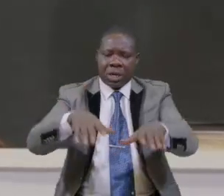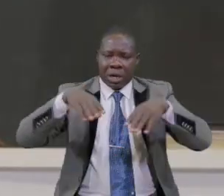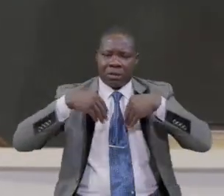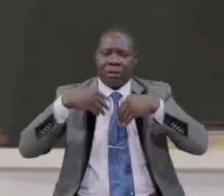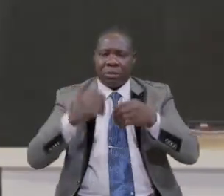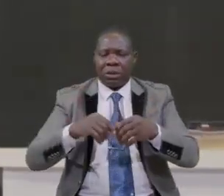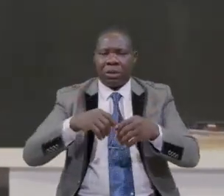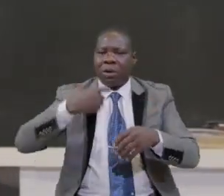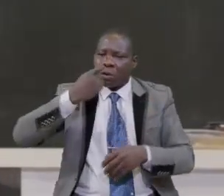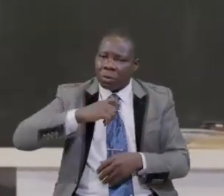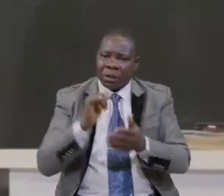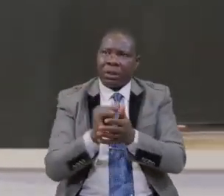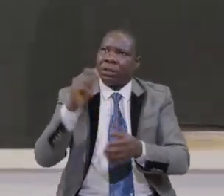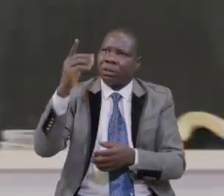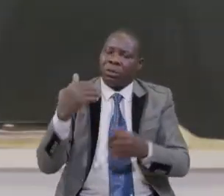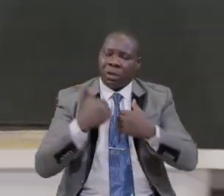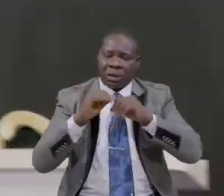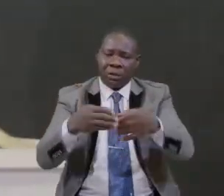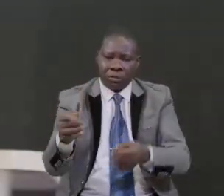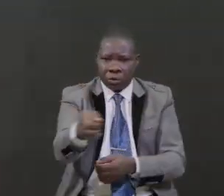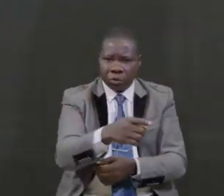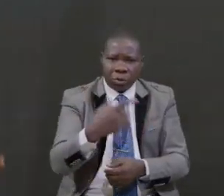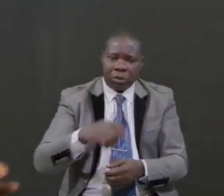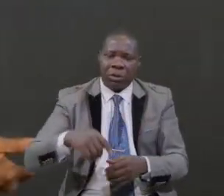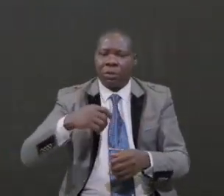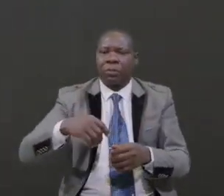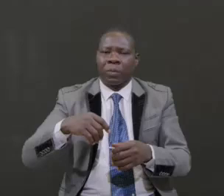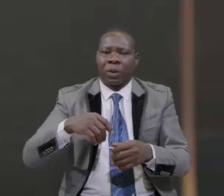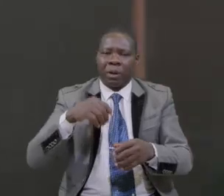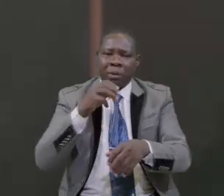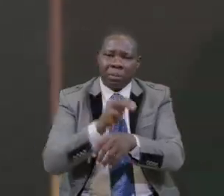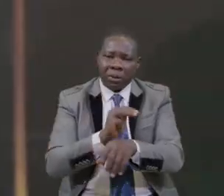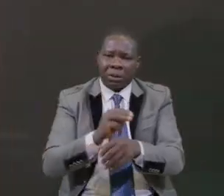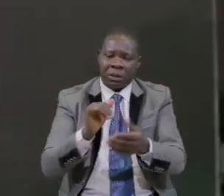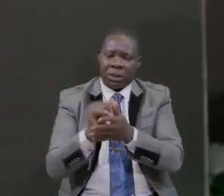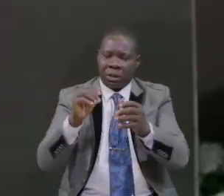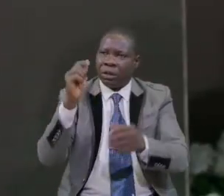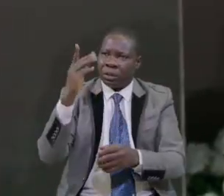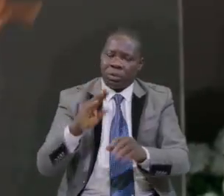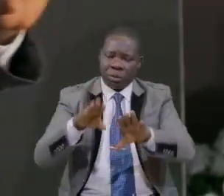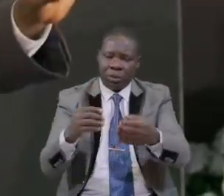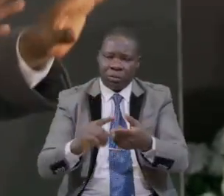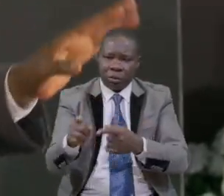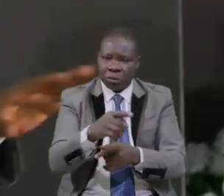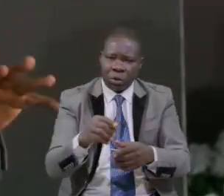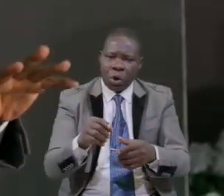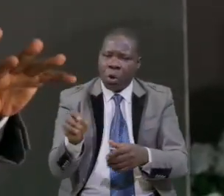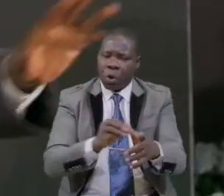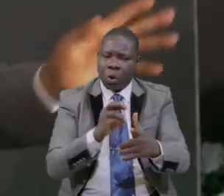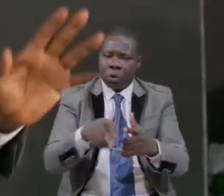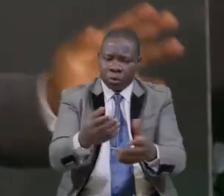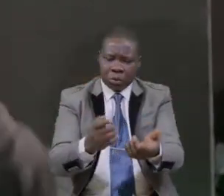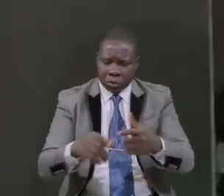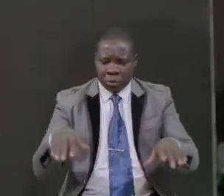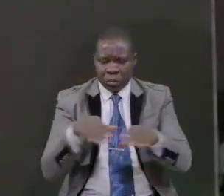commission God has given you. Or do you want to just get married for your flesh, for yourself? I want children. I